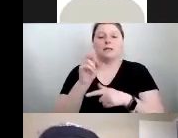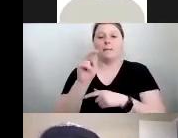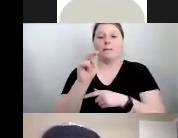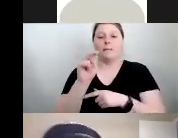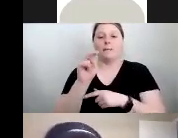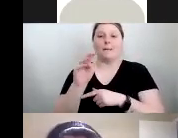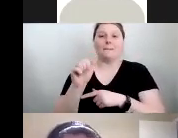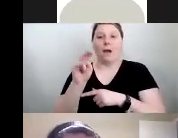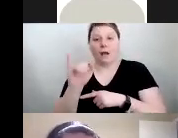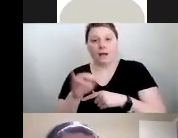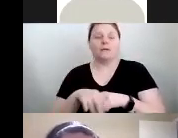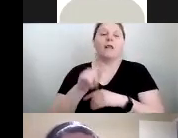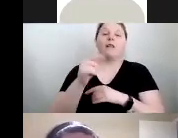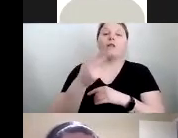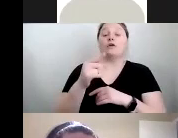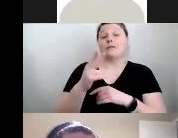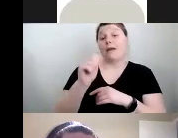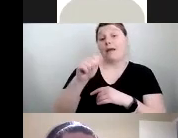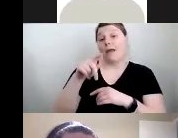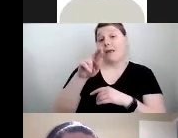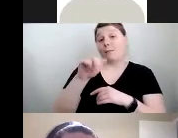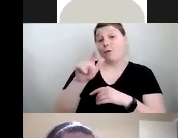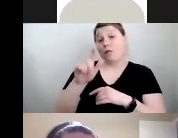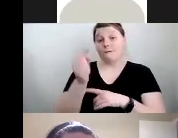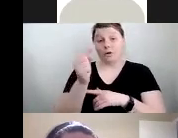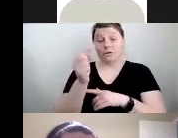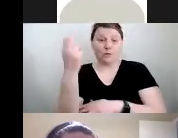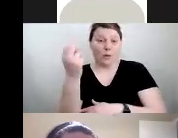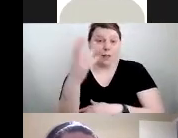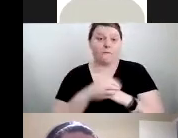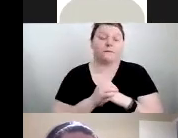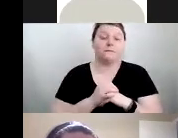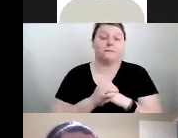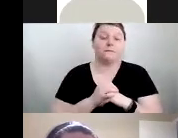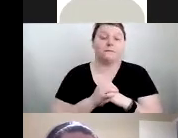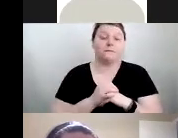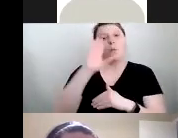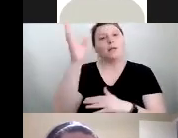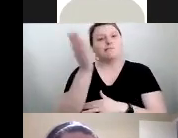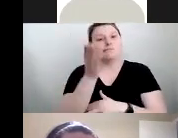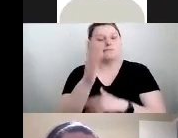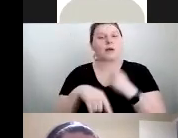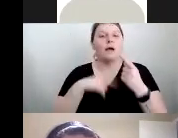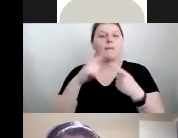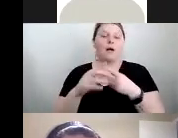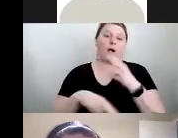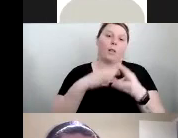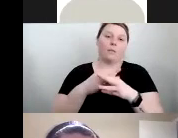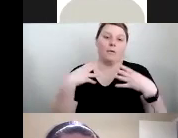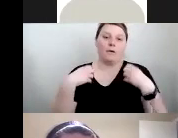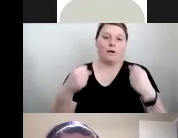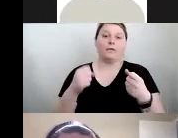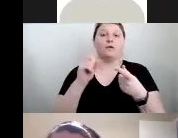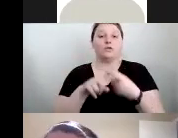will be on Thursday, April 1st at 12 p.m. And he will speak to global health to serve or to